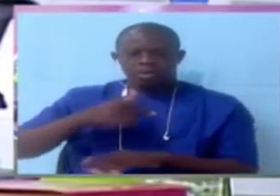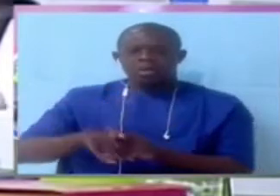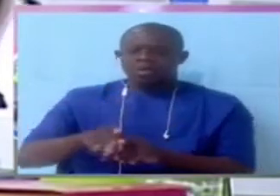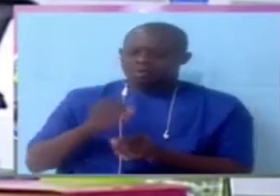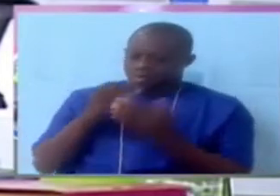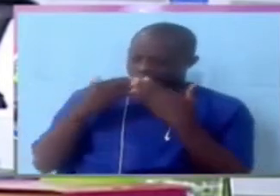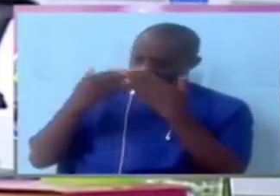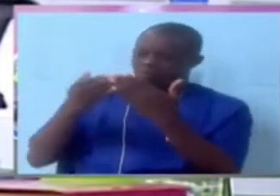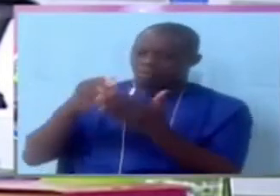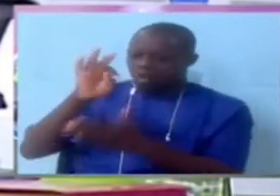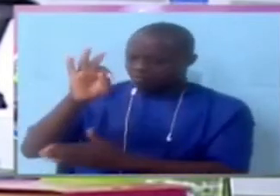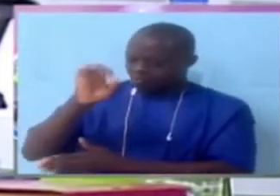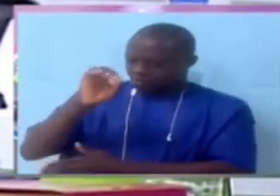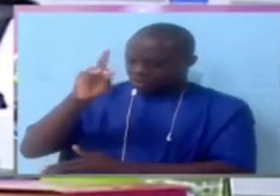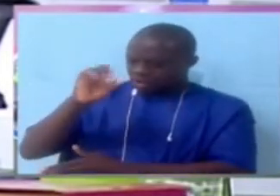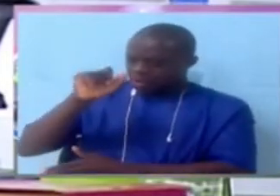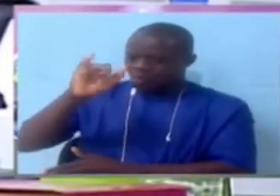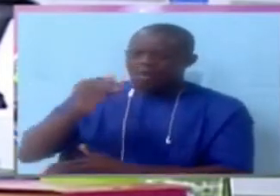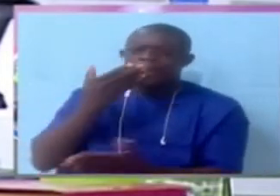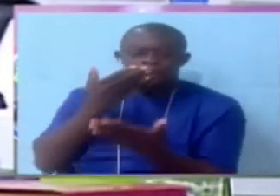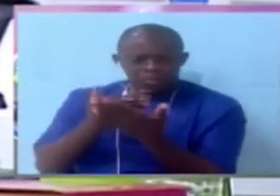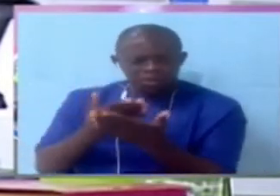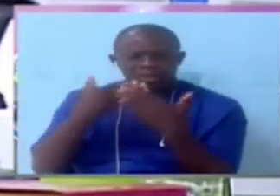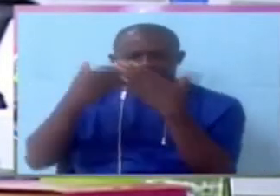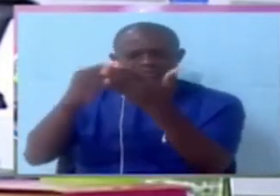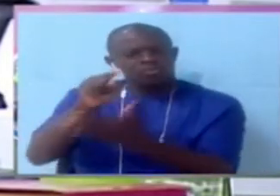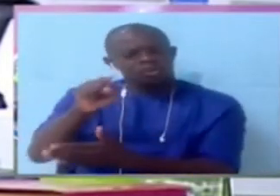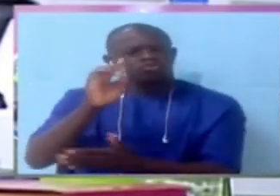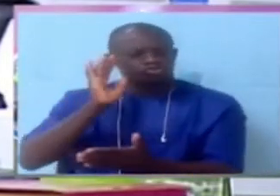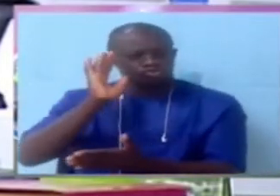Fode, please tell him to stop this. Why